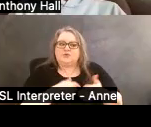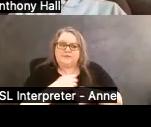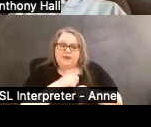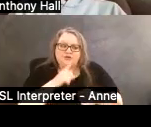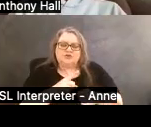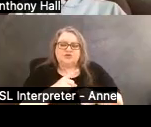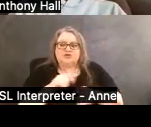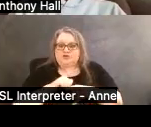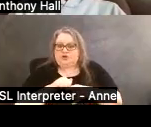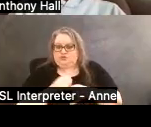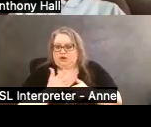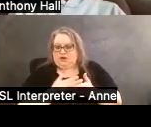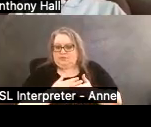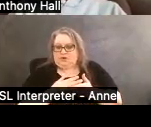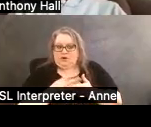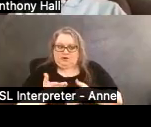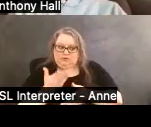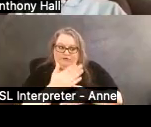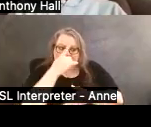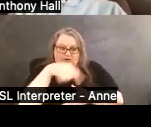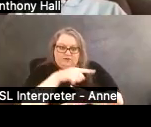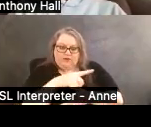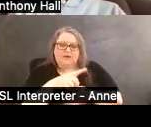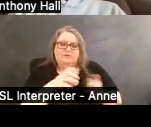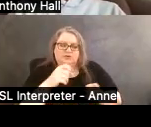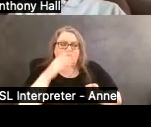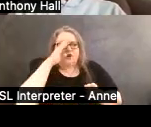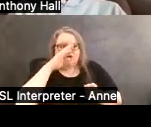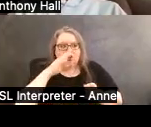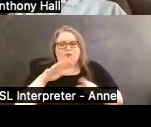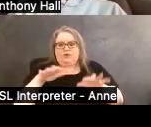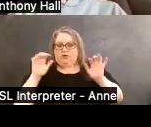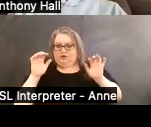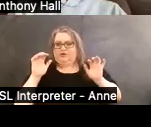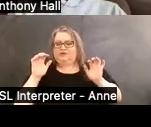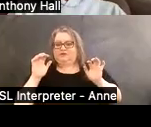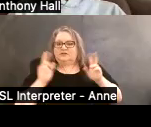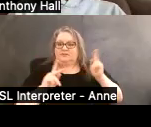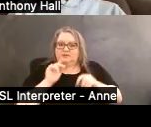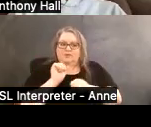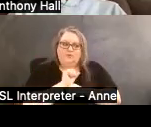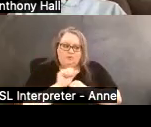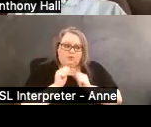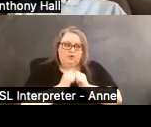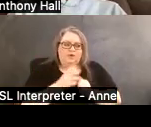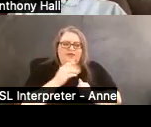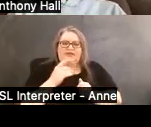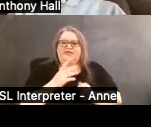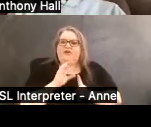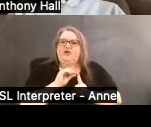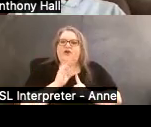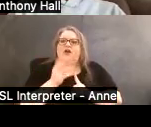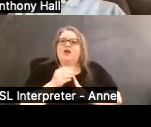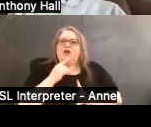component for them so they know the type of people that they're going to be working with, that they're culturally sensitive to the needs of our people.